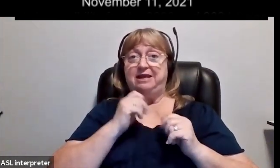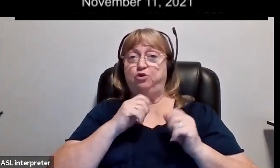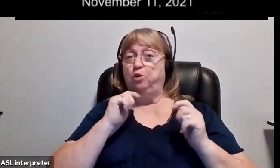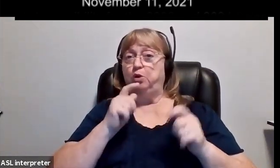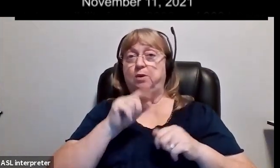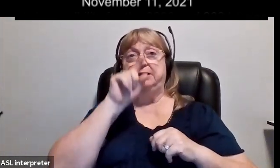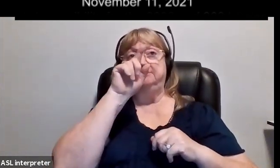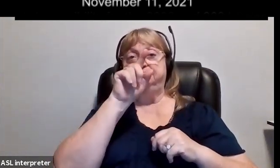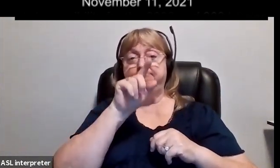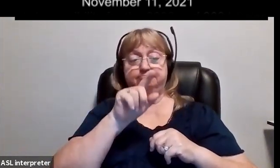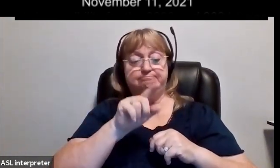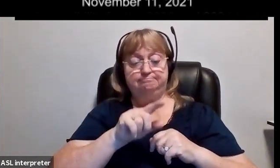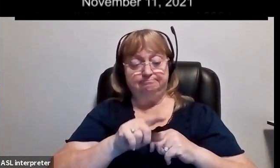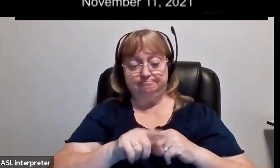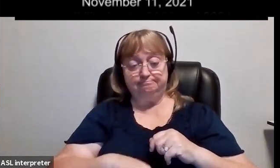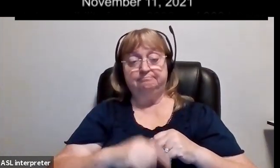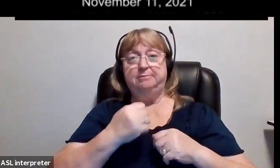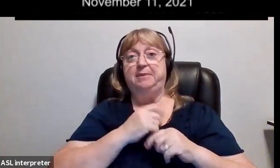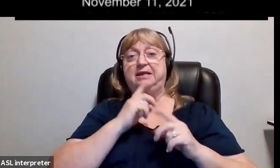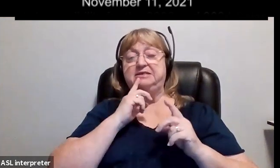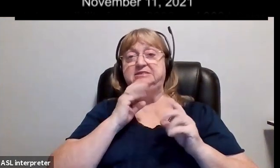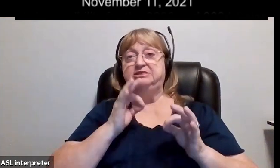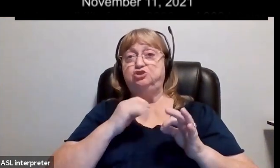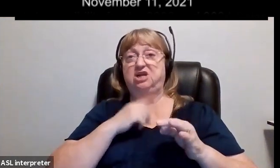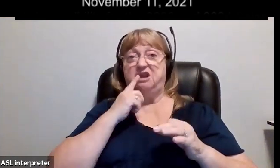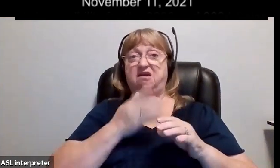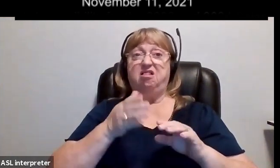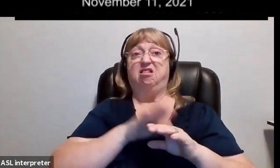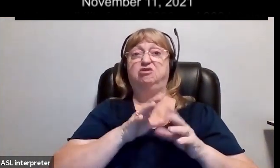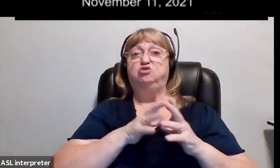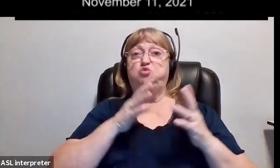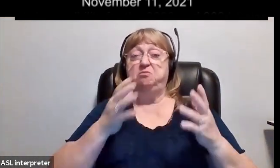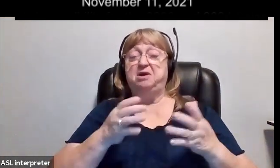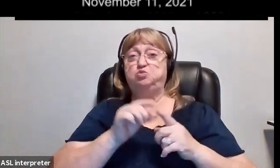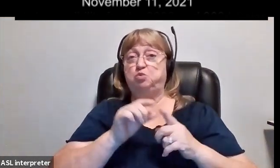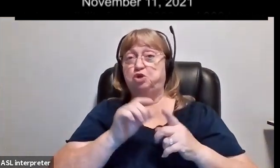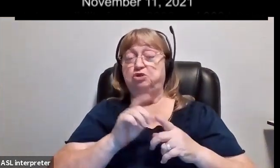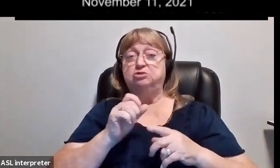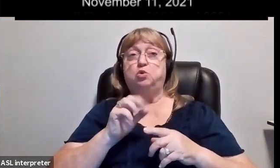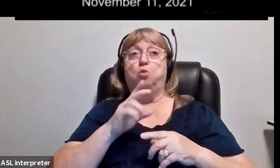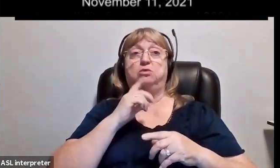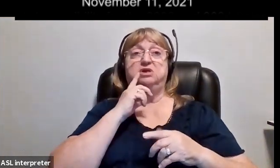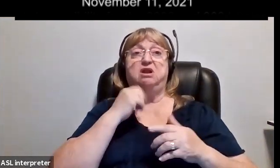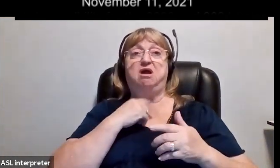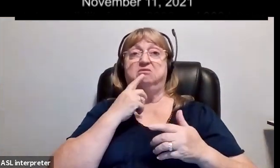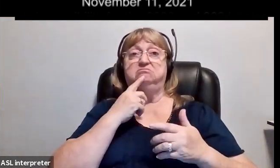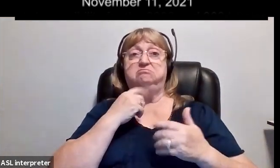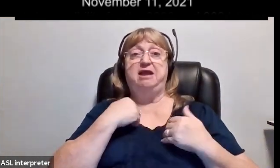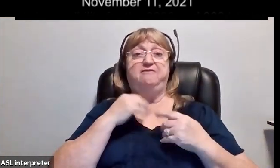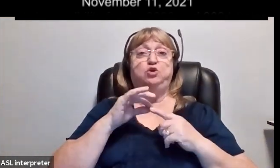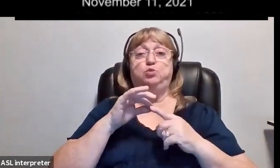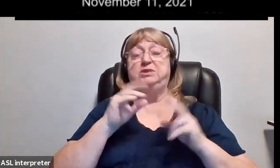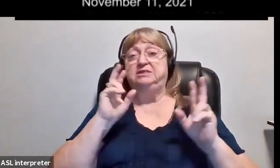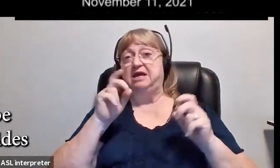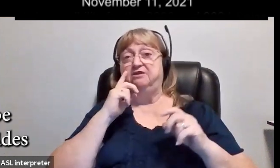make a decision as to, did I overload those slides with word information? Or do I have a unique title